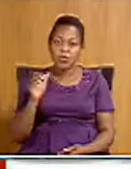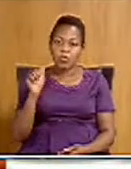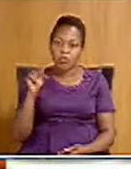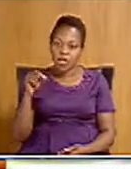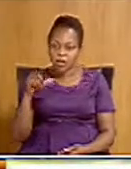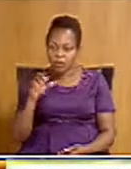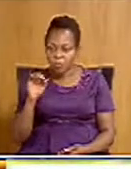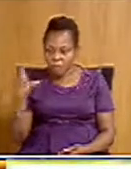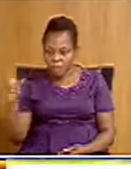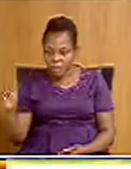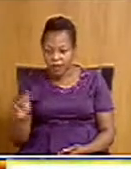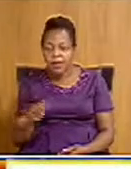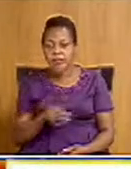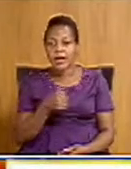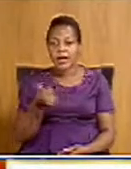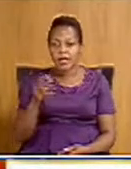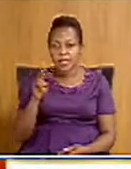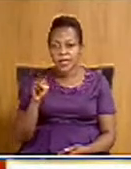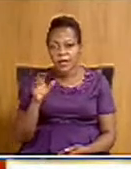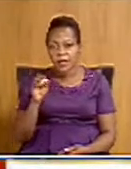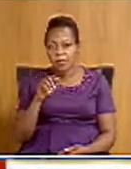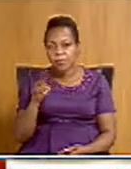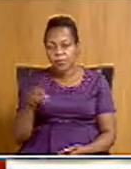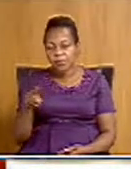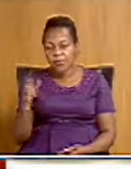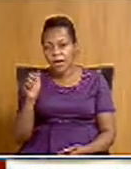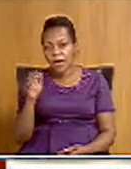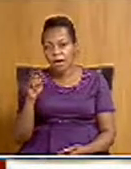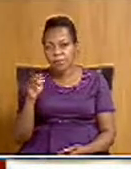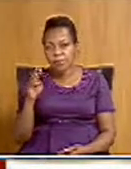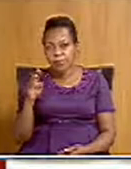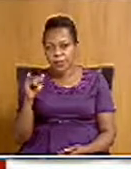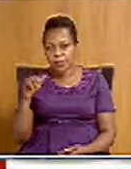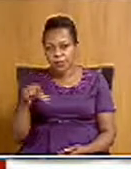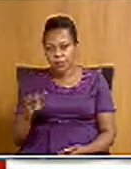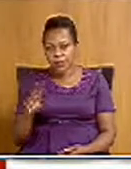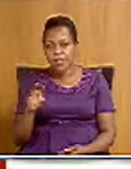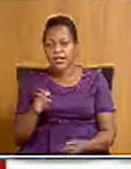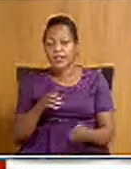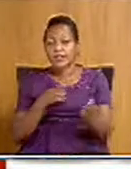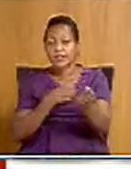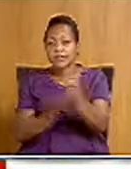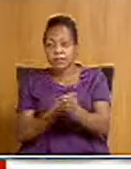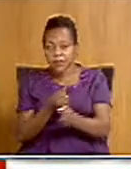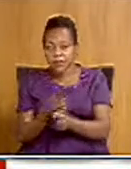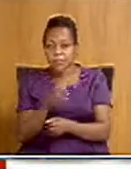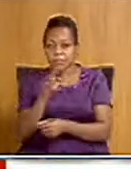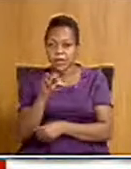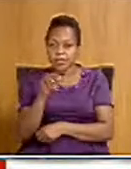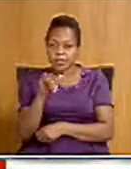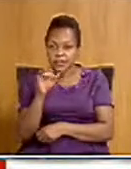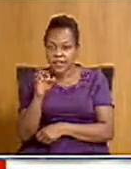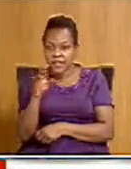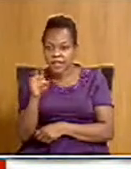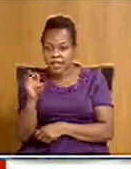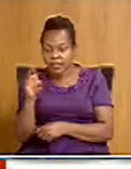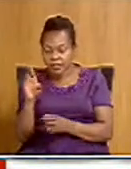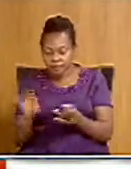Angola, and Guinea-Bissau, supported by the courageous Mwalimu Nyerere, Kenneth